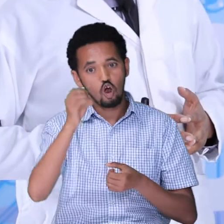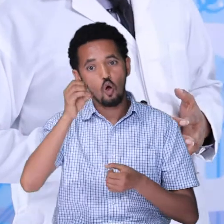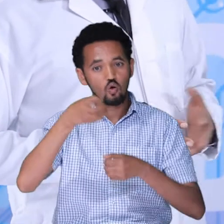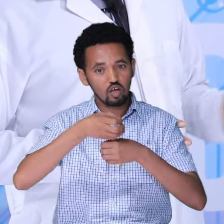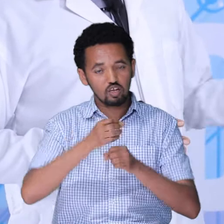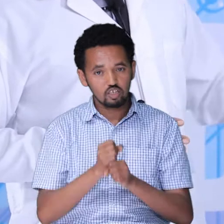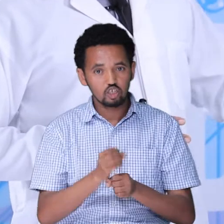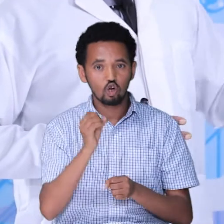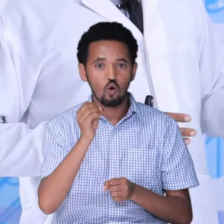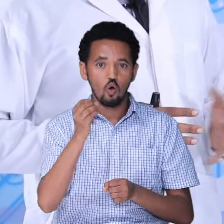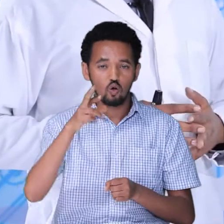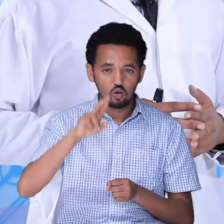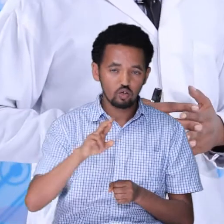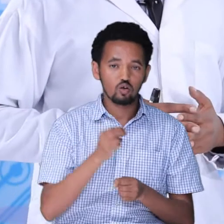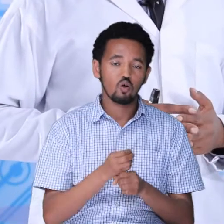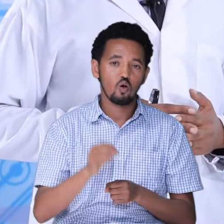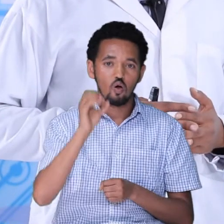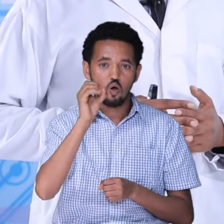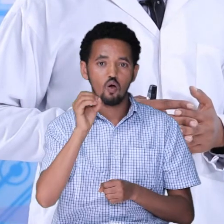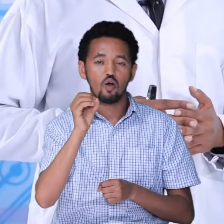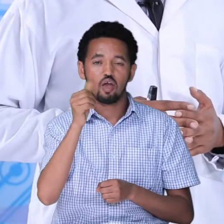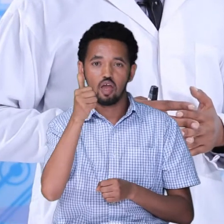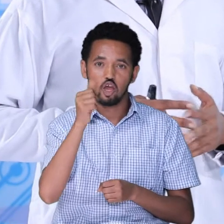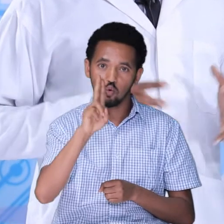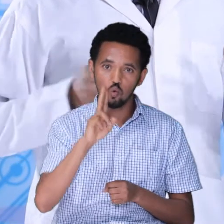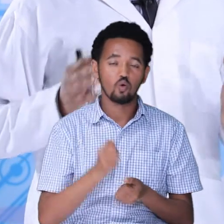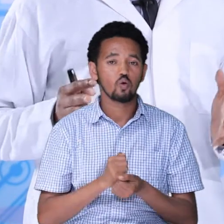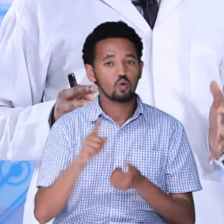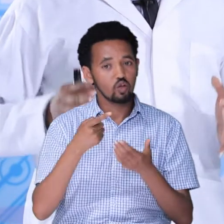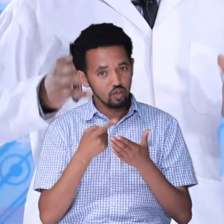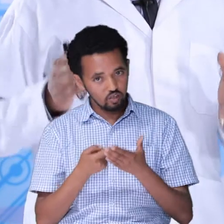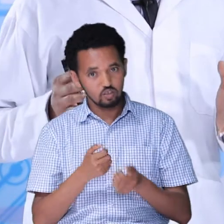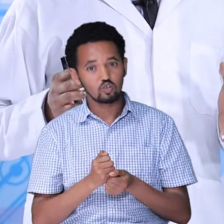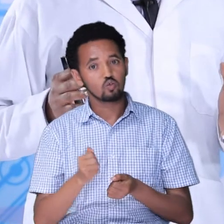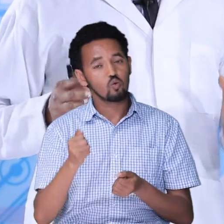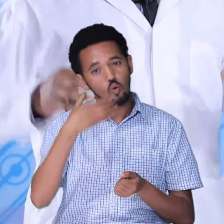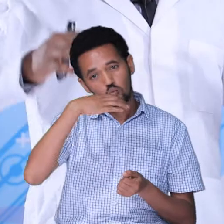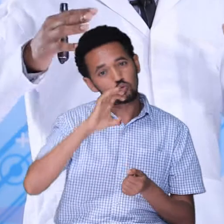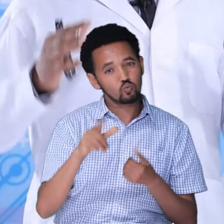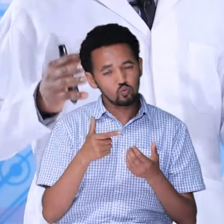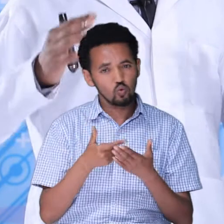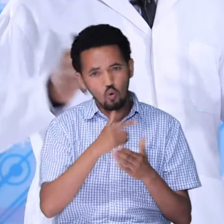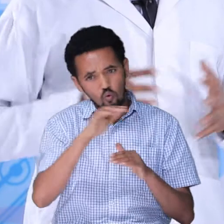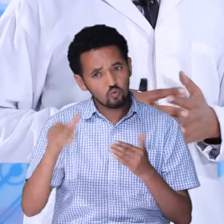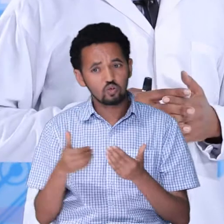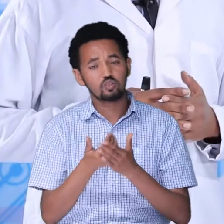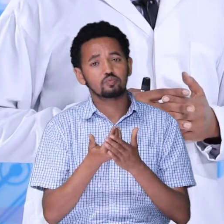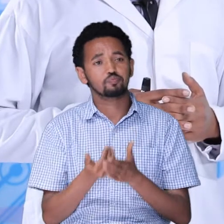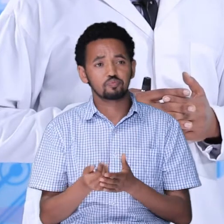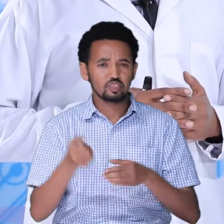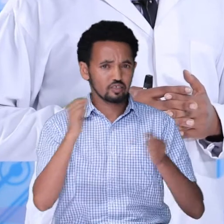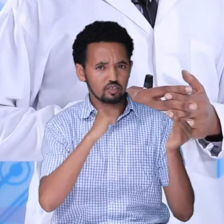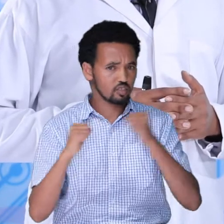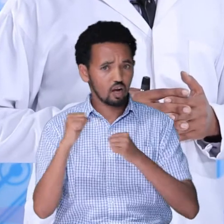OAU. The other one, Rwandan genocide. The Hutu and Tutsi. The Hutu and Tutsi